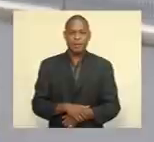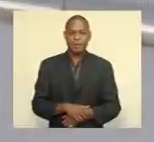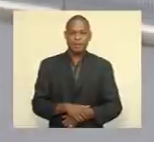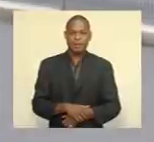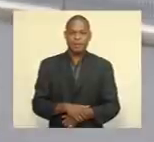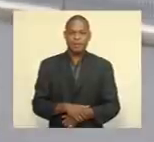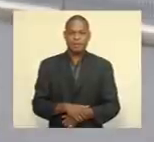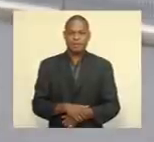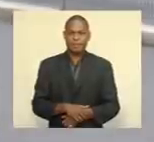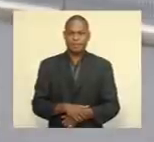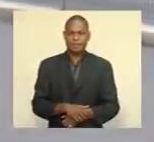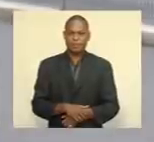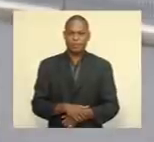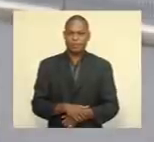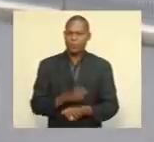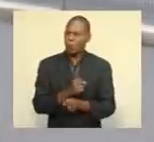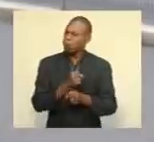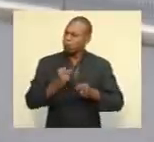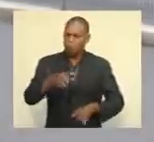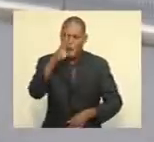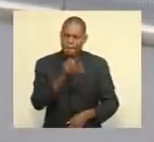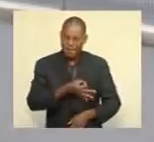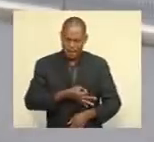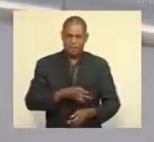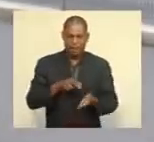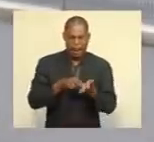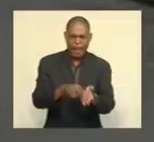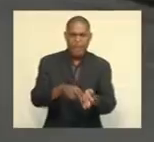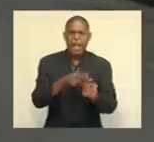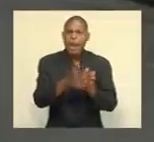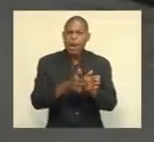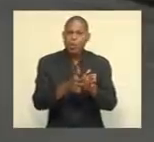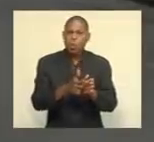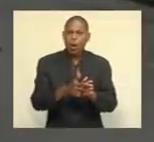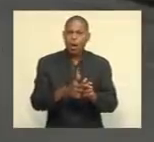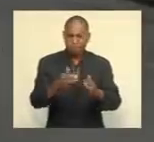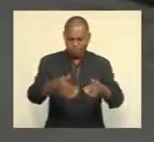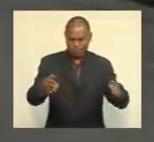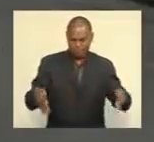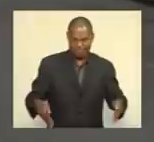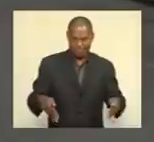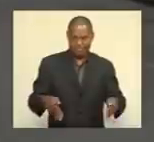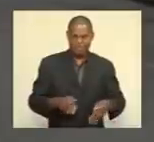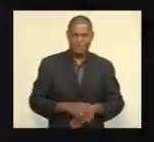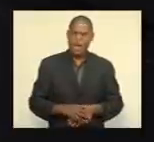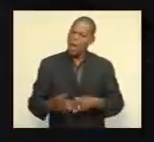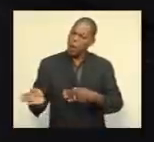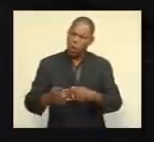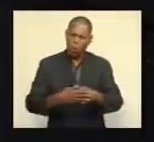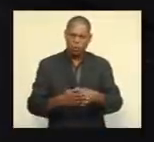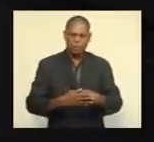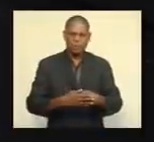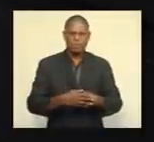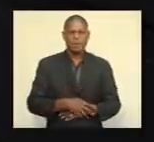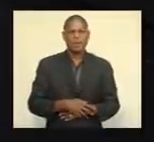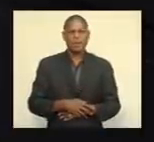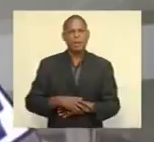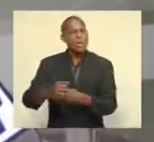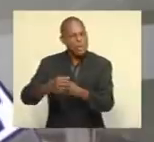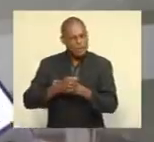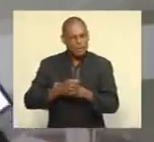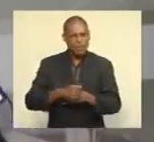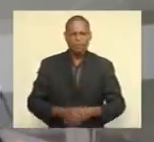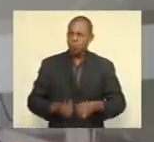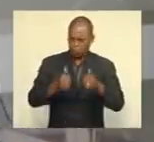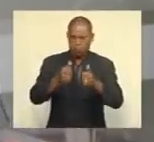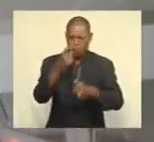I strongly believe that the borders of Nandi and Lautoka should be closed because it's for the paramount safety of our people. I think it's a good idea